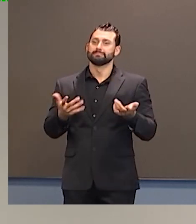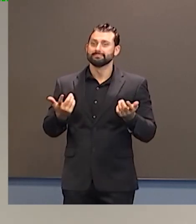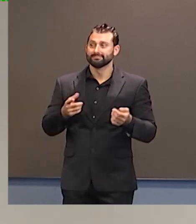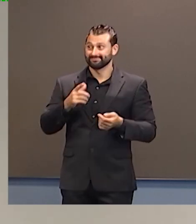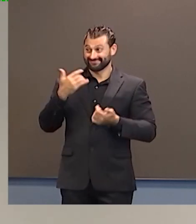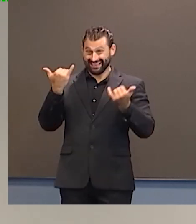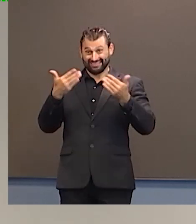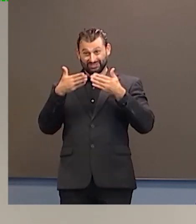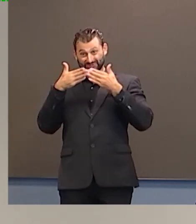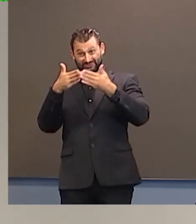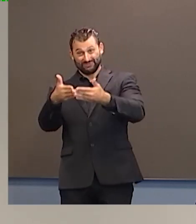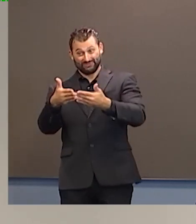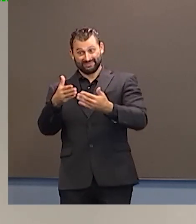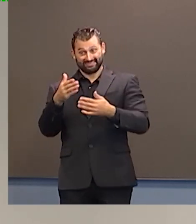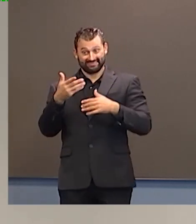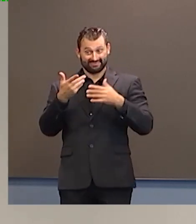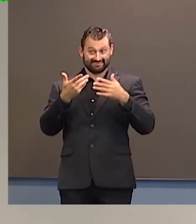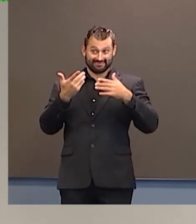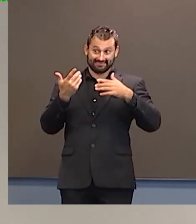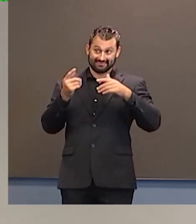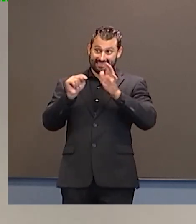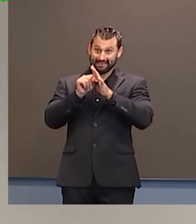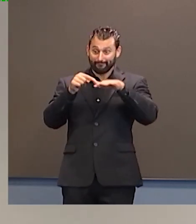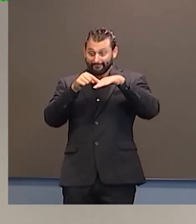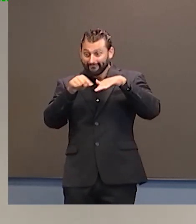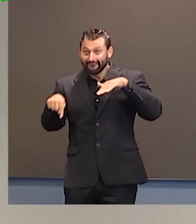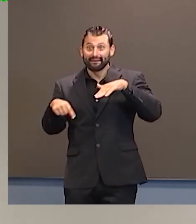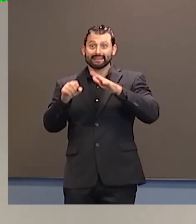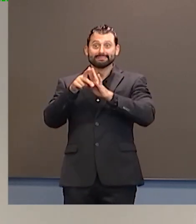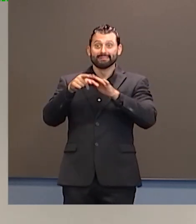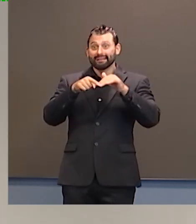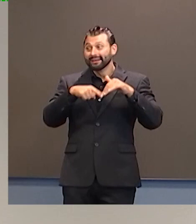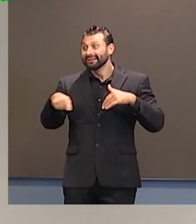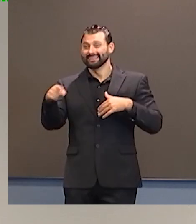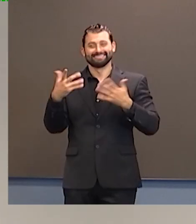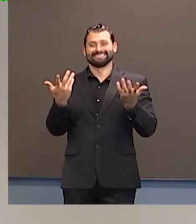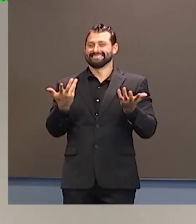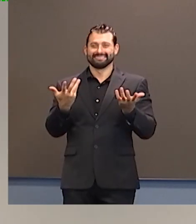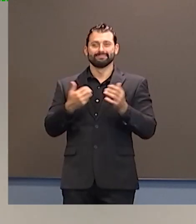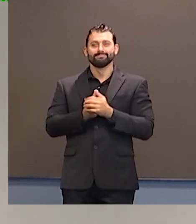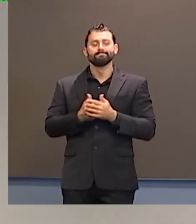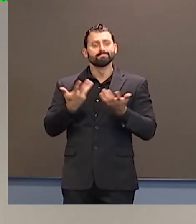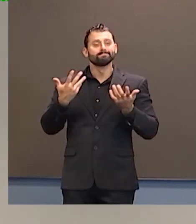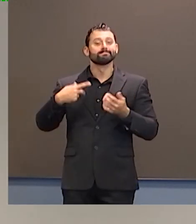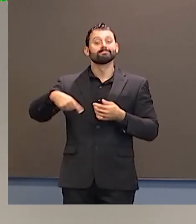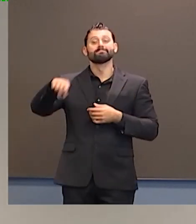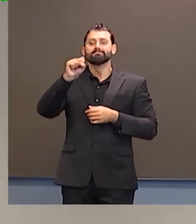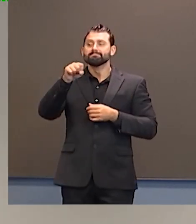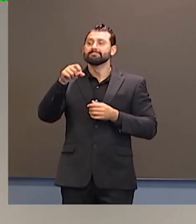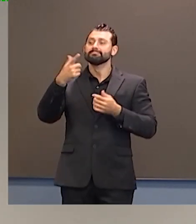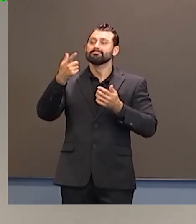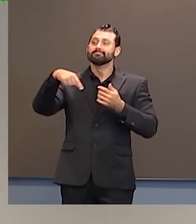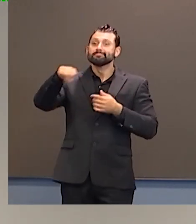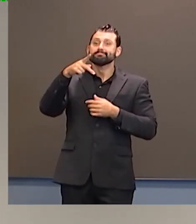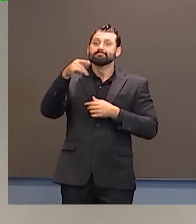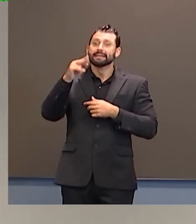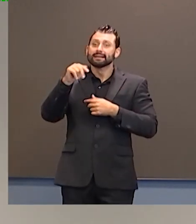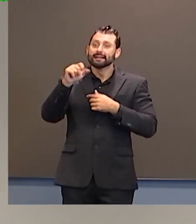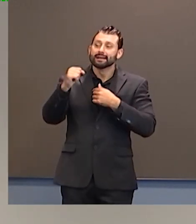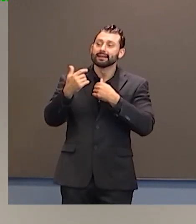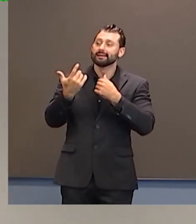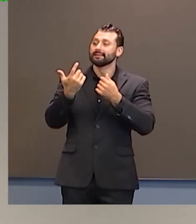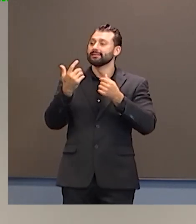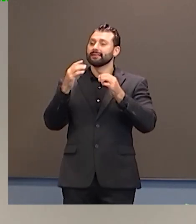have some minimal department of health staff there to help them but we would ask that they come in with a caretaker any medicines they need